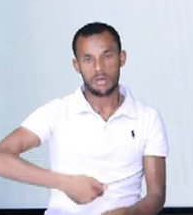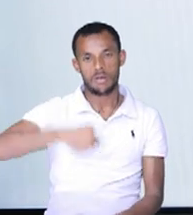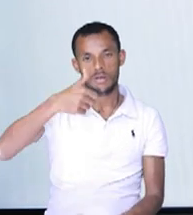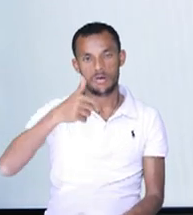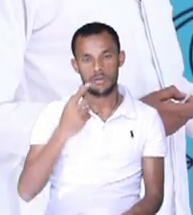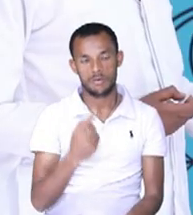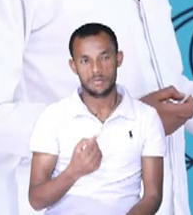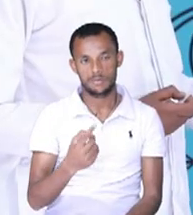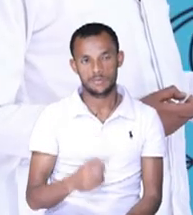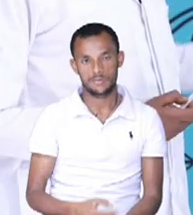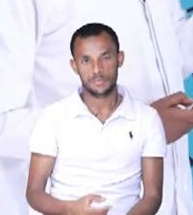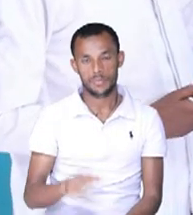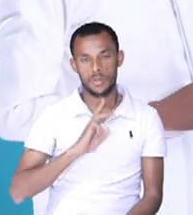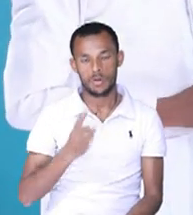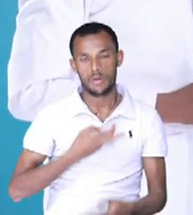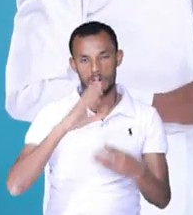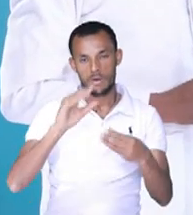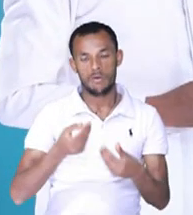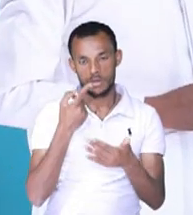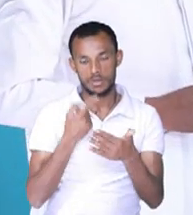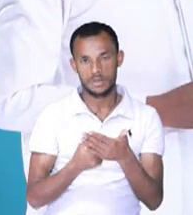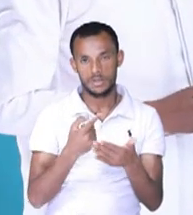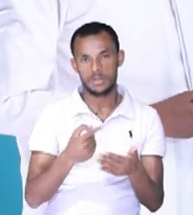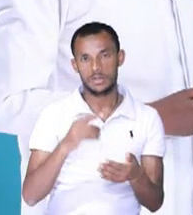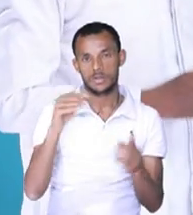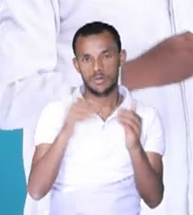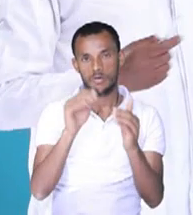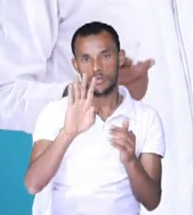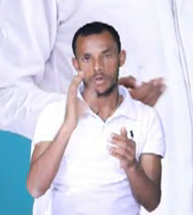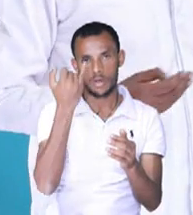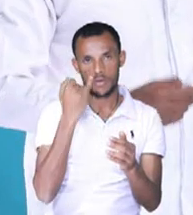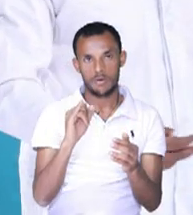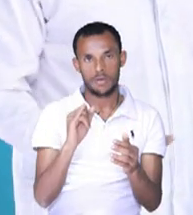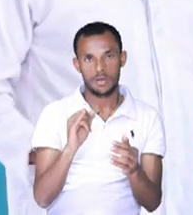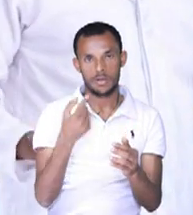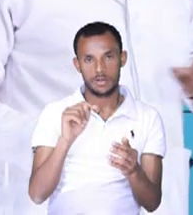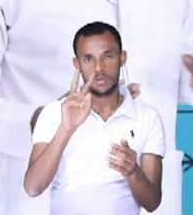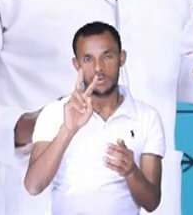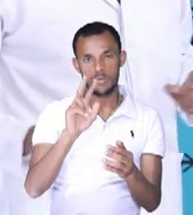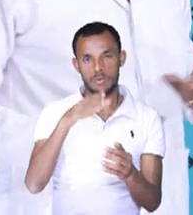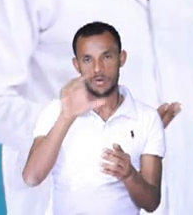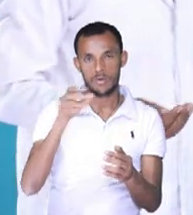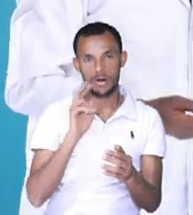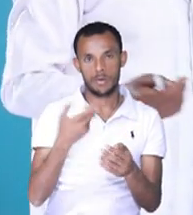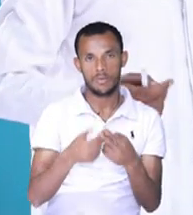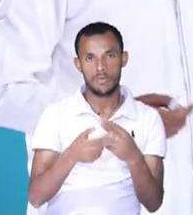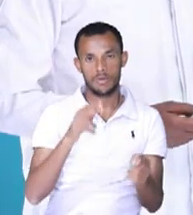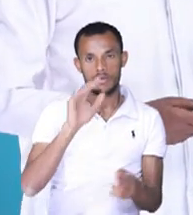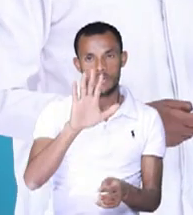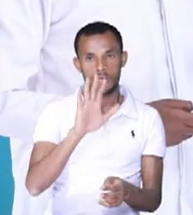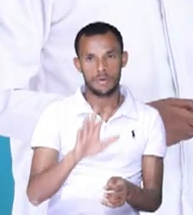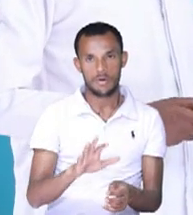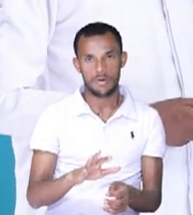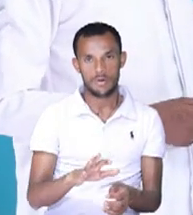We are given this one to be equal to 4. If the two columns are multiplied by 5, what will be